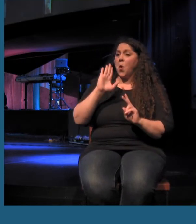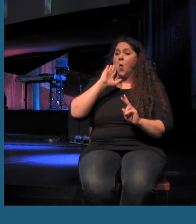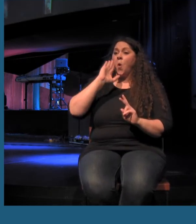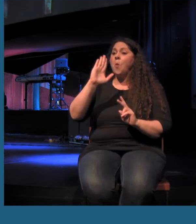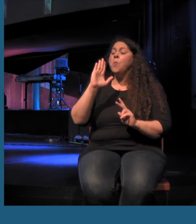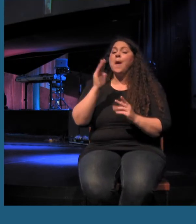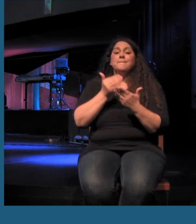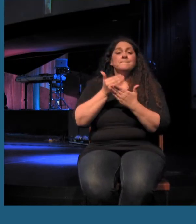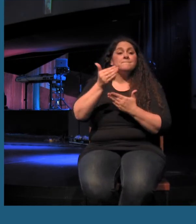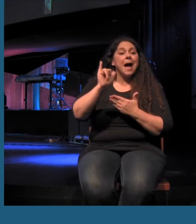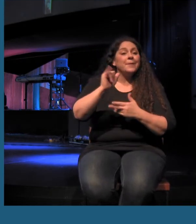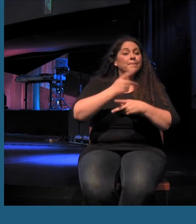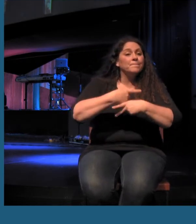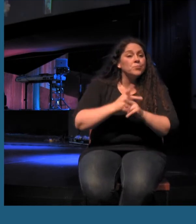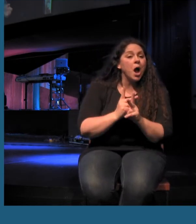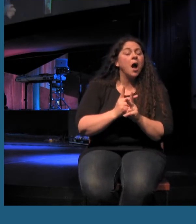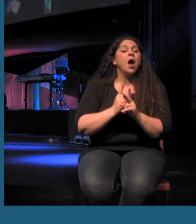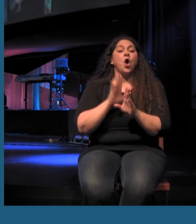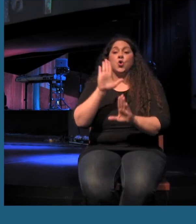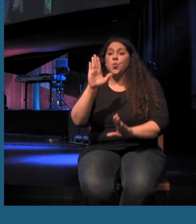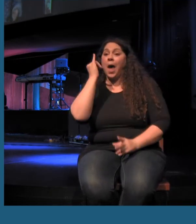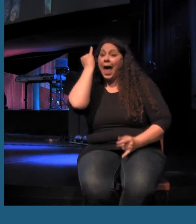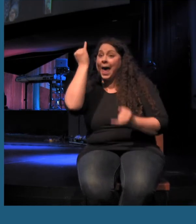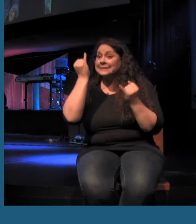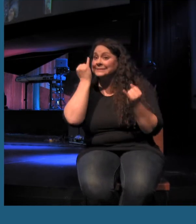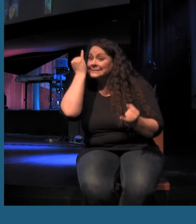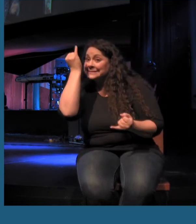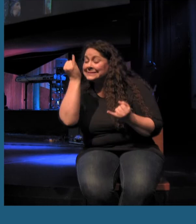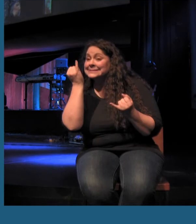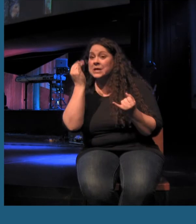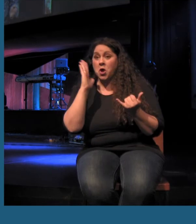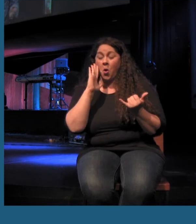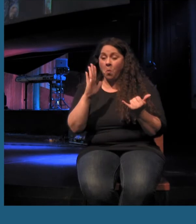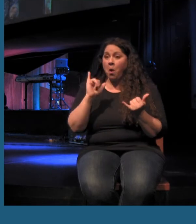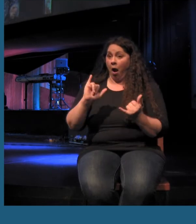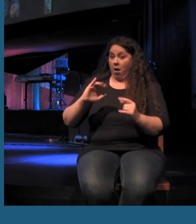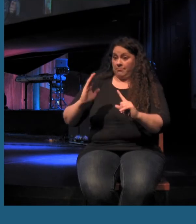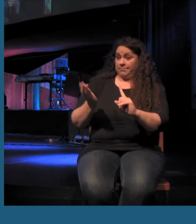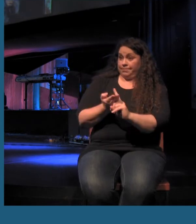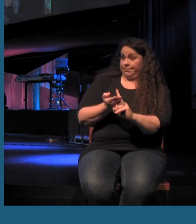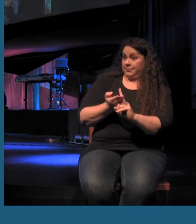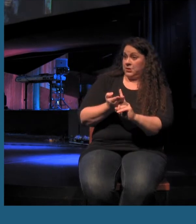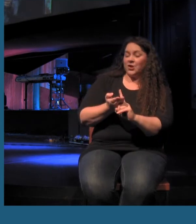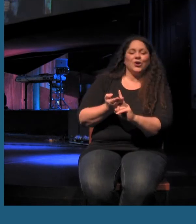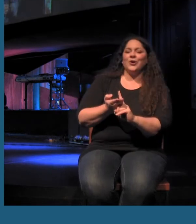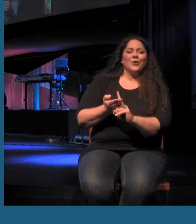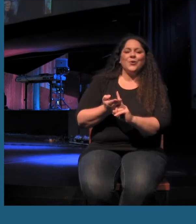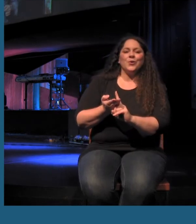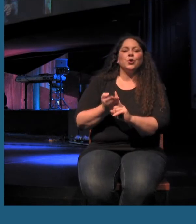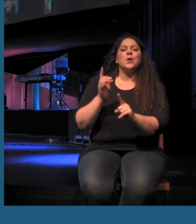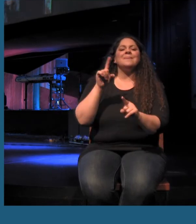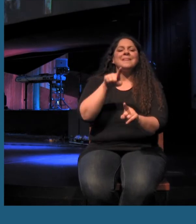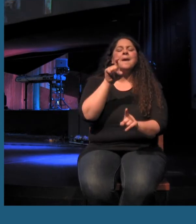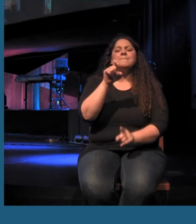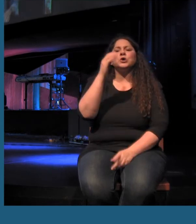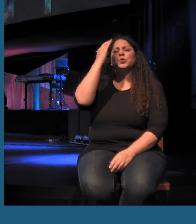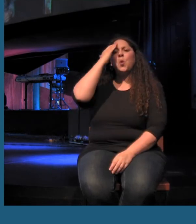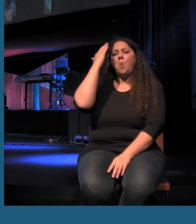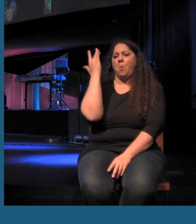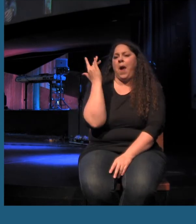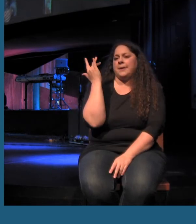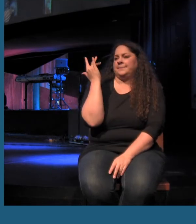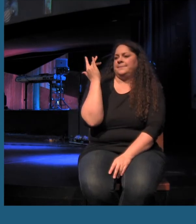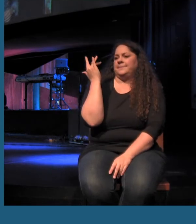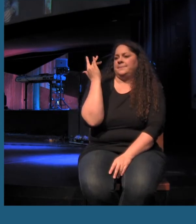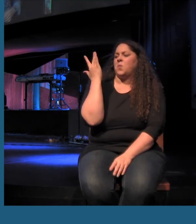a product or an idea or a movement or a service until they understand the why behind